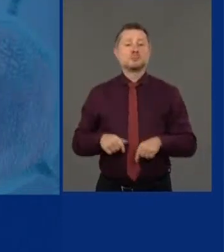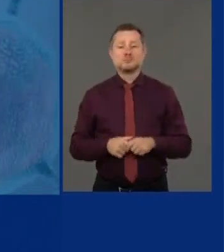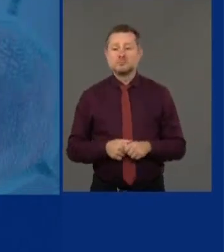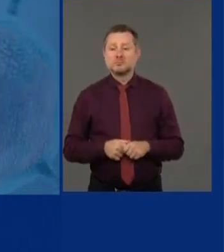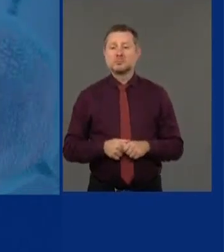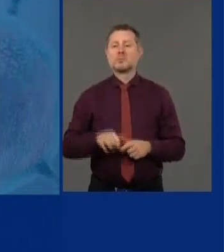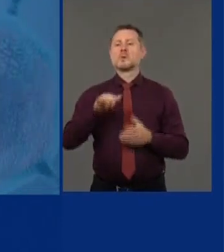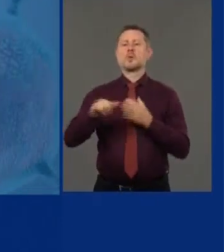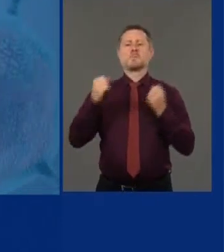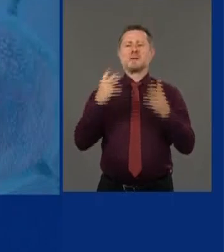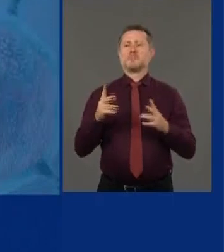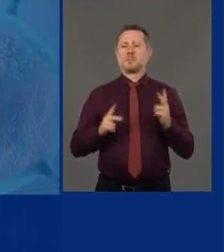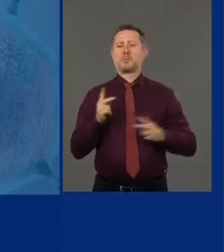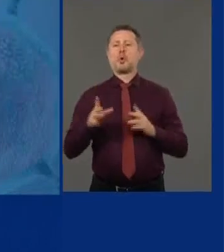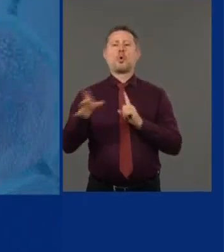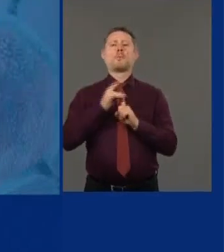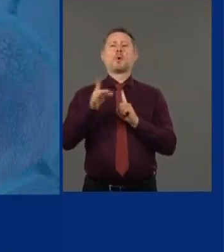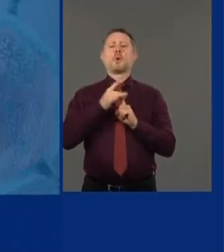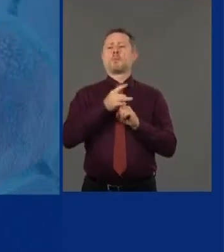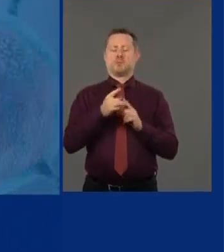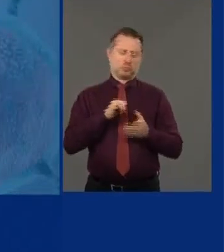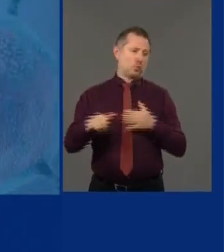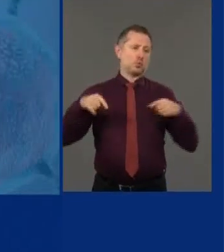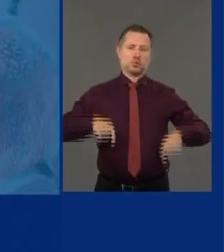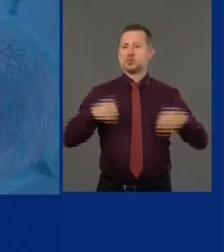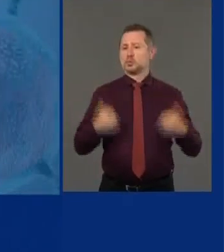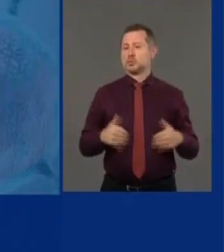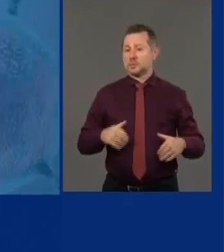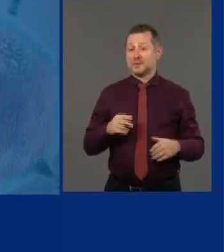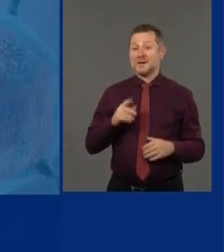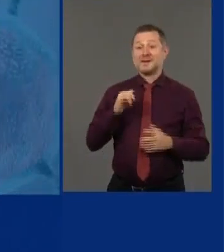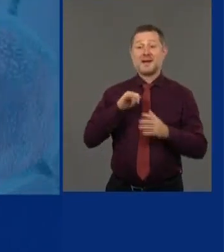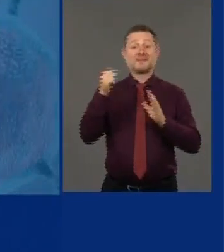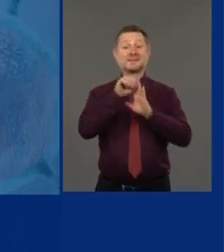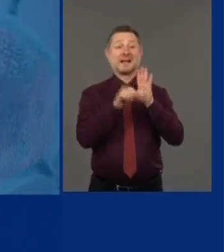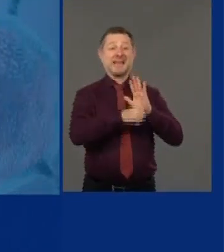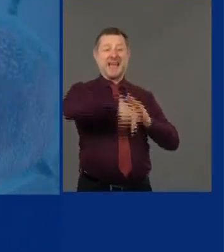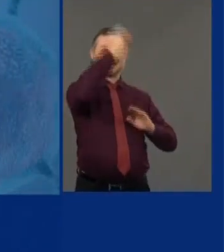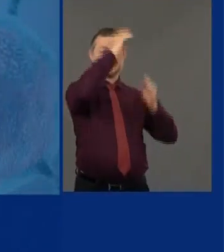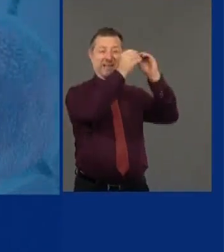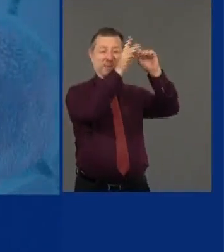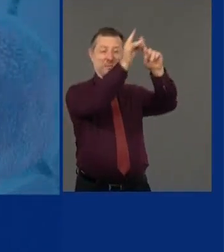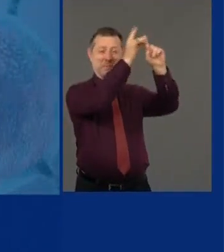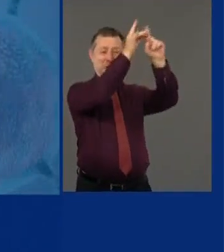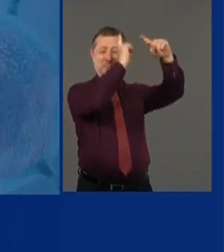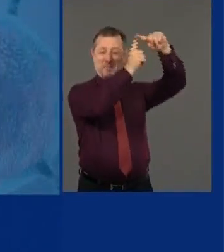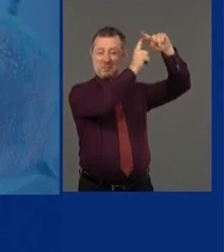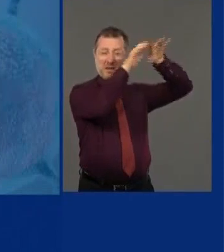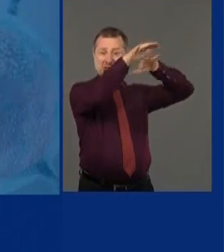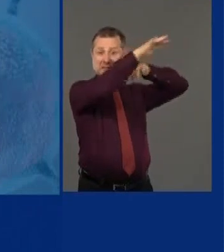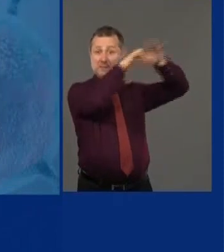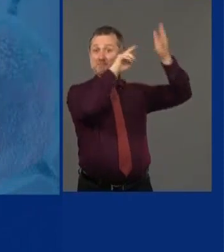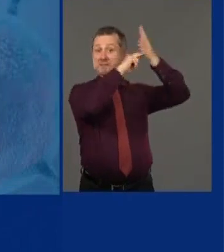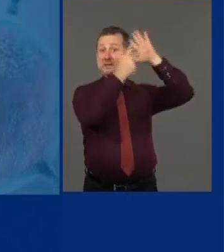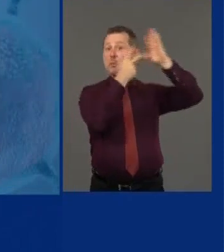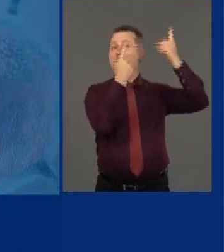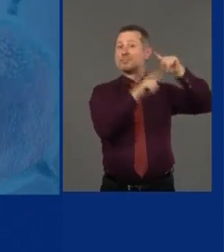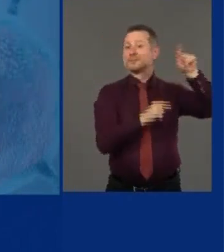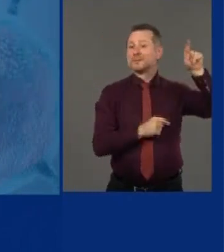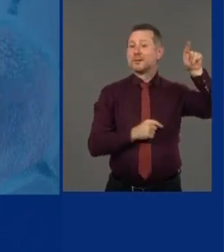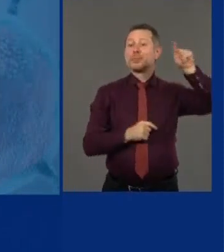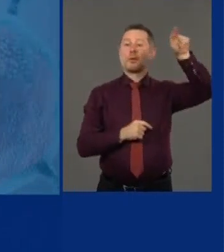a hub. If other states have a high infection rate, probability is they're going to wind